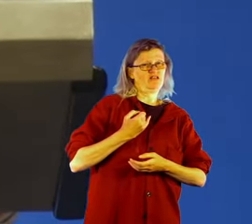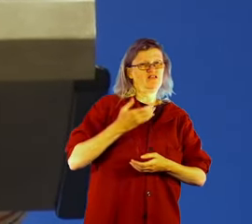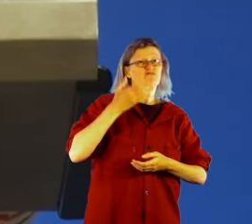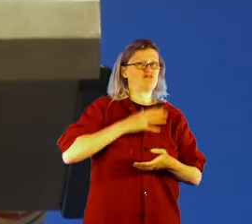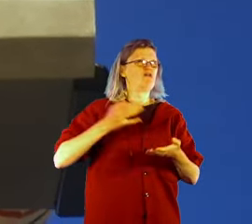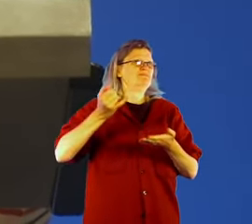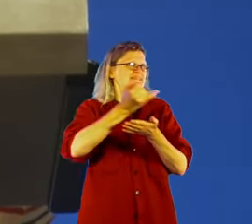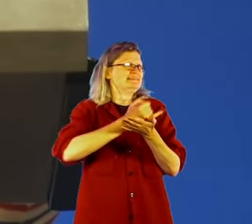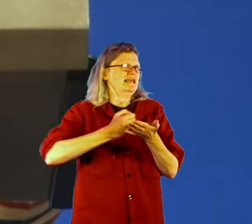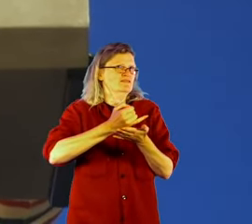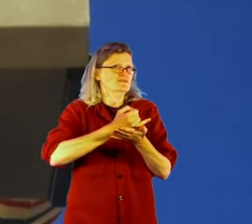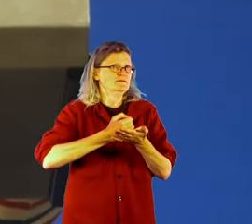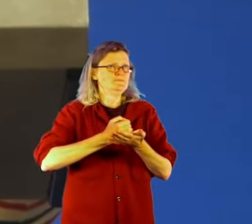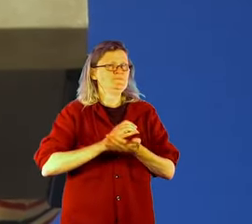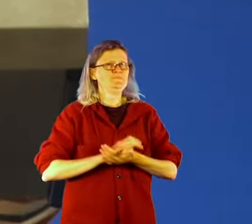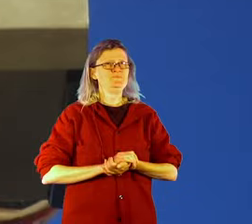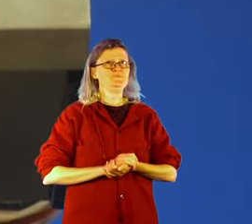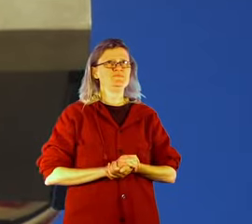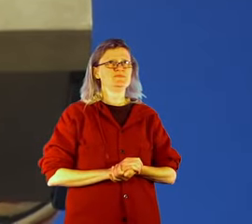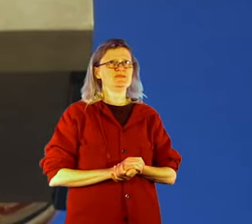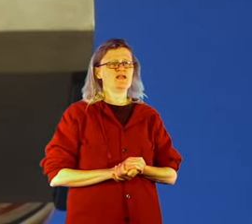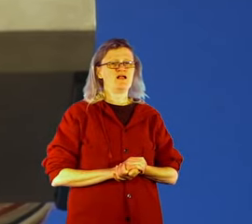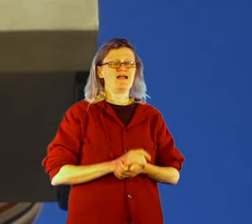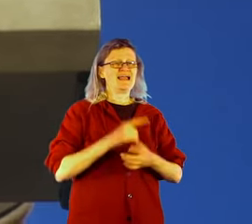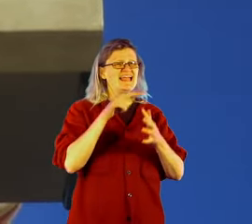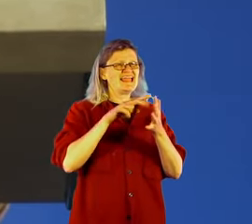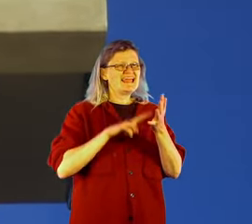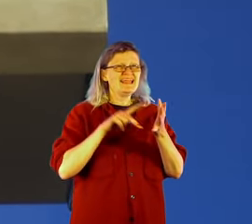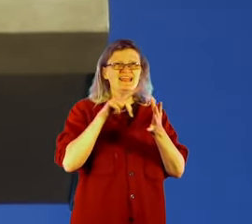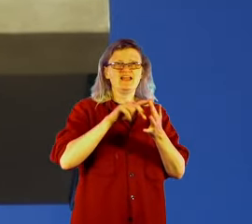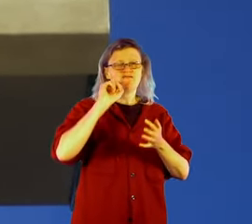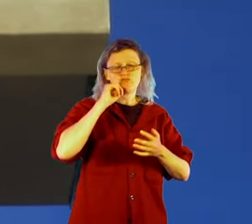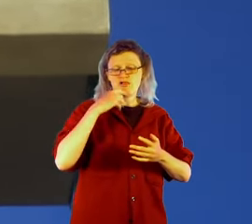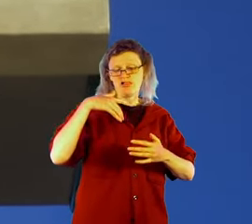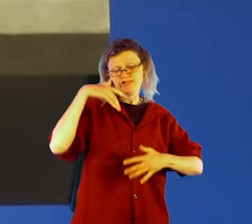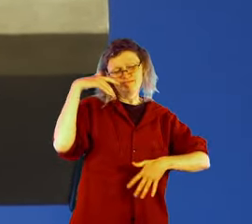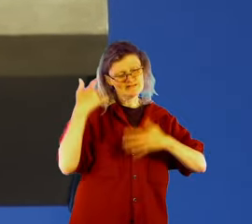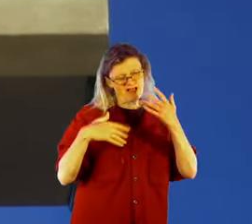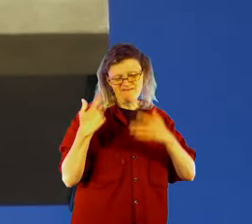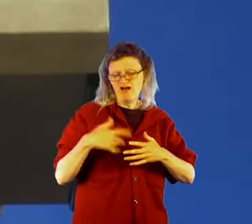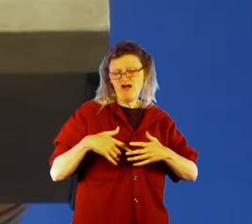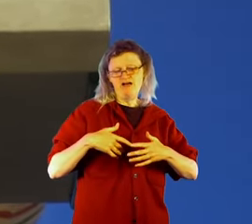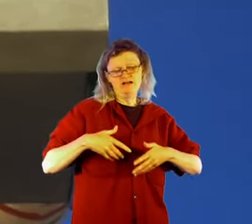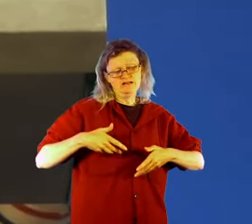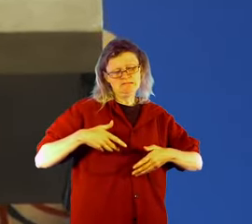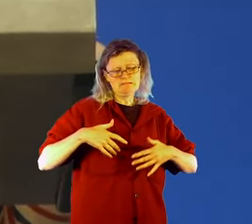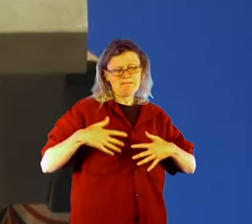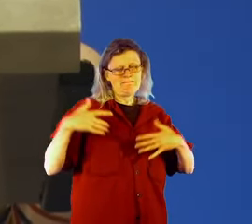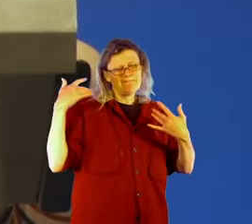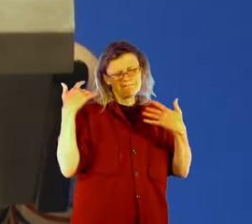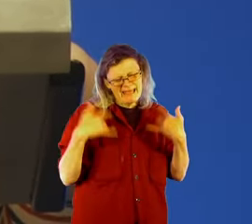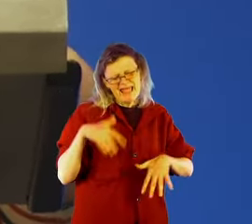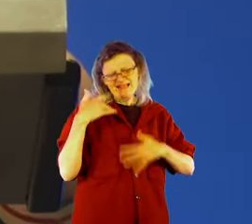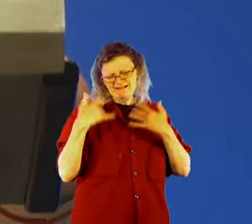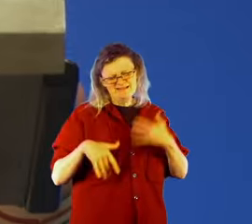consequence of sin. She will suffer pain because of her